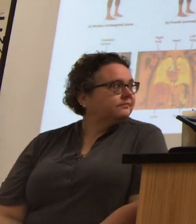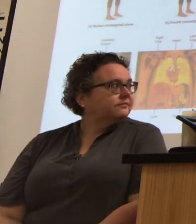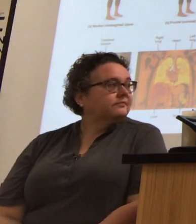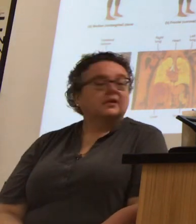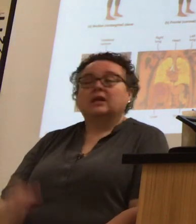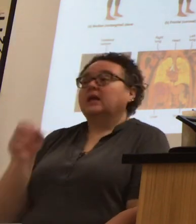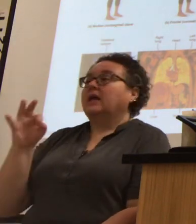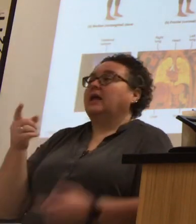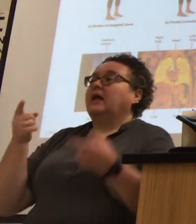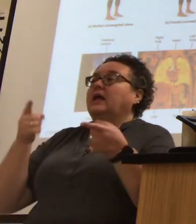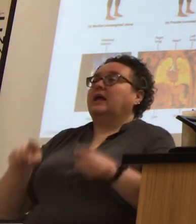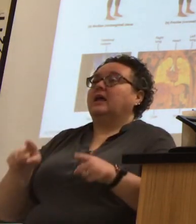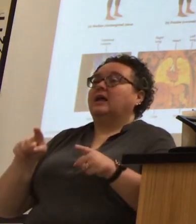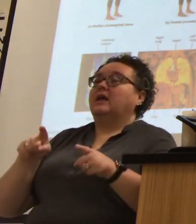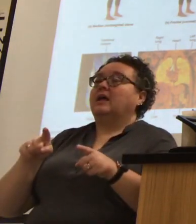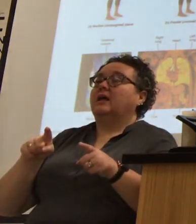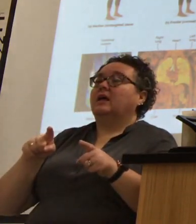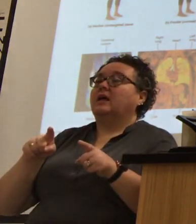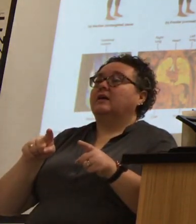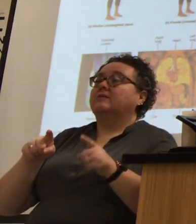If you cut in a way,